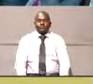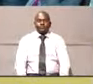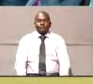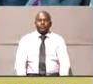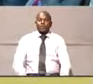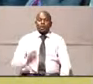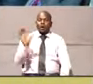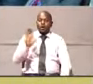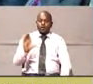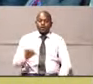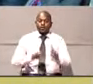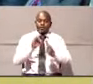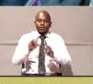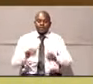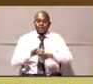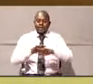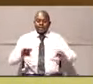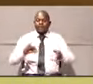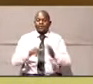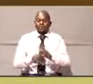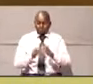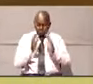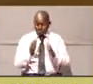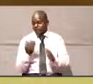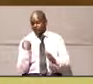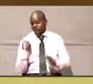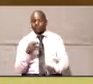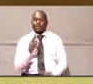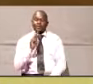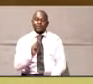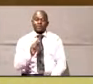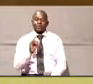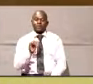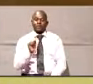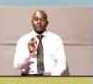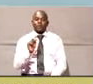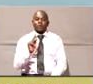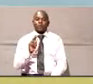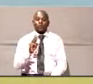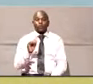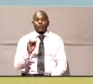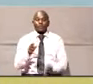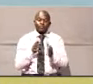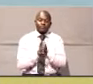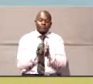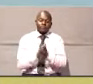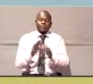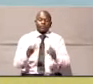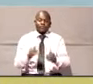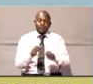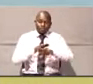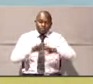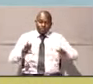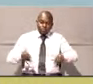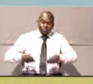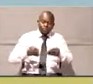The Commission of Inquiry into Land Matters has tasked the former Changkwanzi District Land Board, Mpaji Kajubi, to explain why he pioneered the land